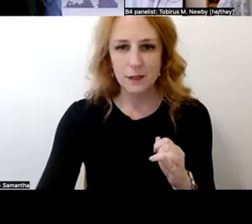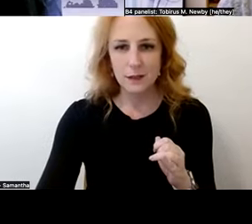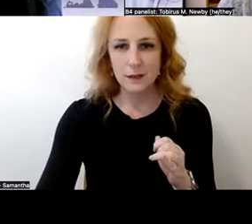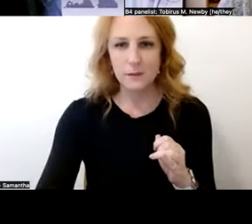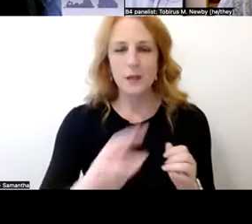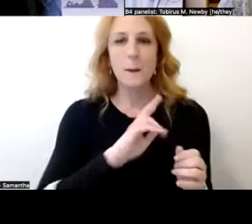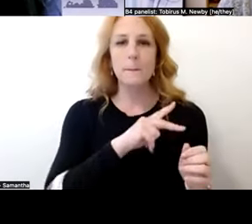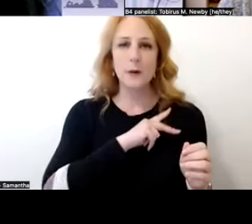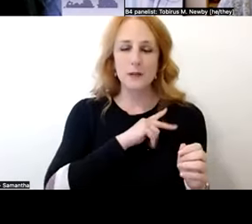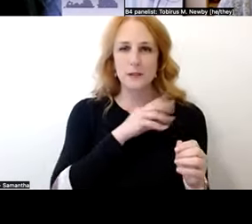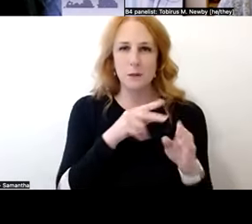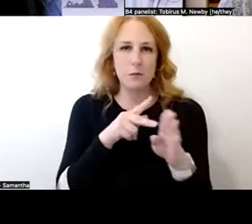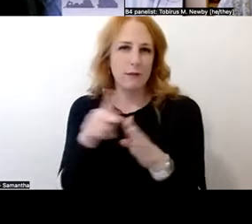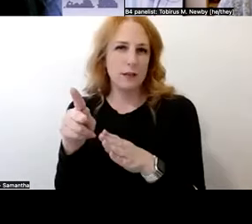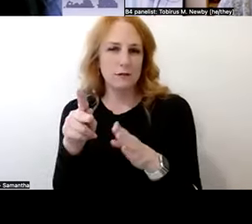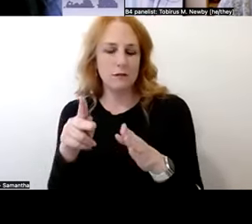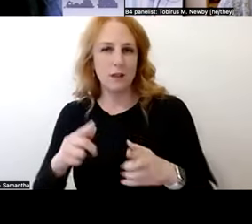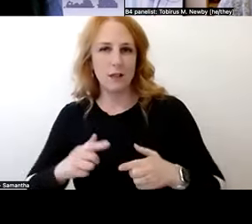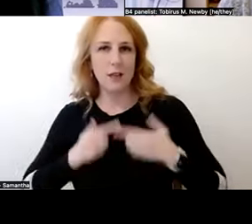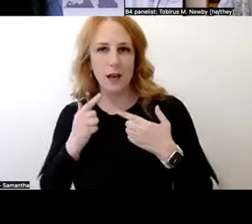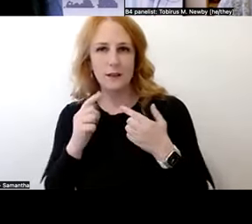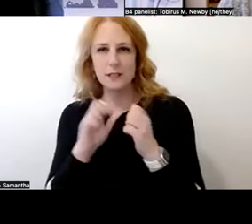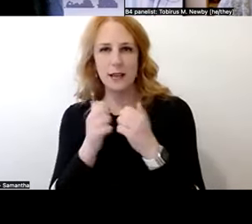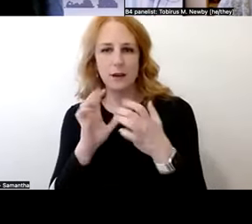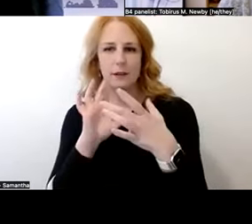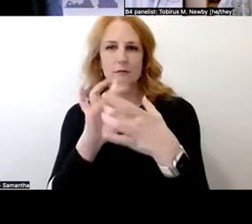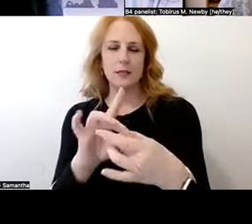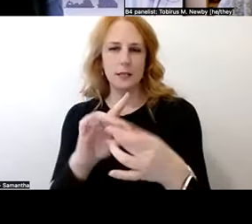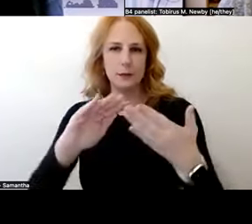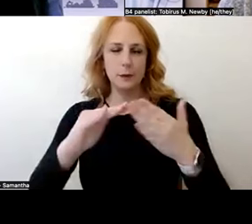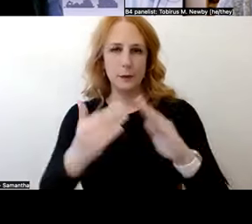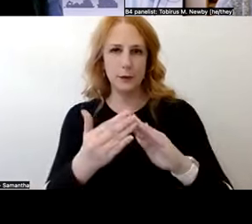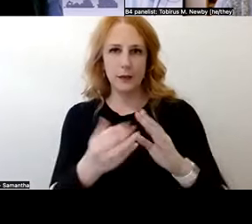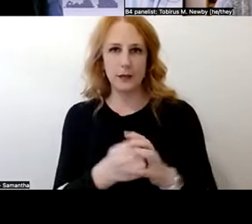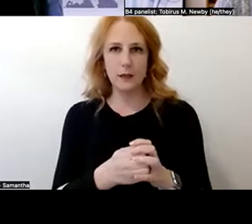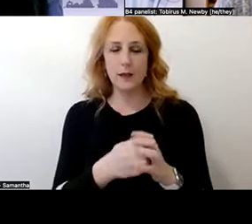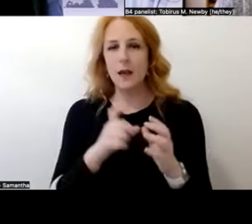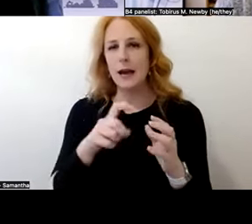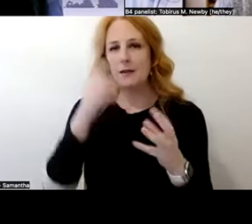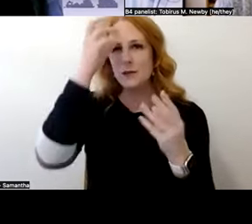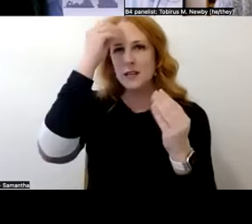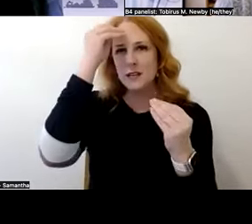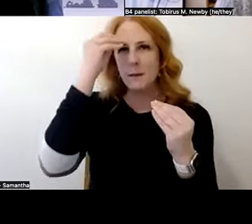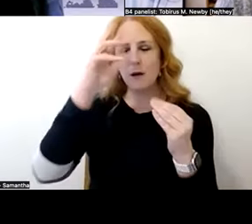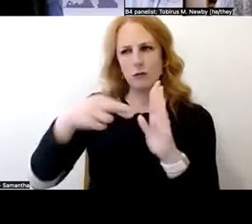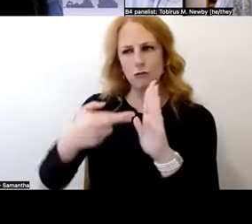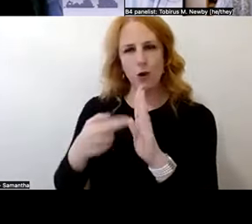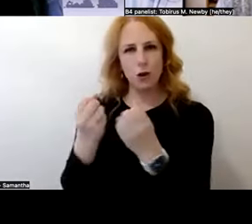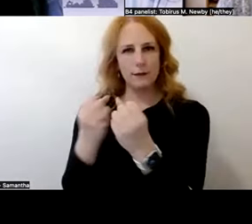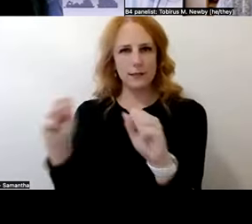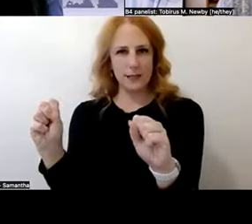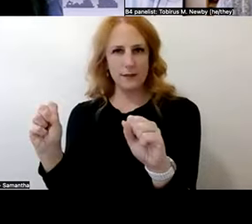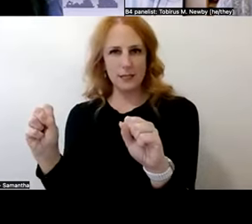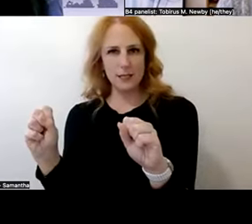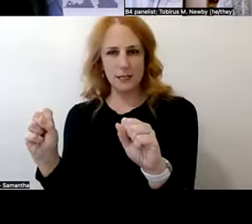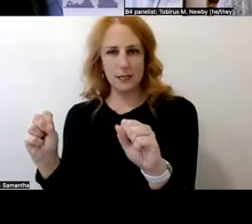and interwoven into our larger community, I want us to think about what role does safety play as the university commits